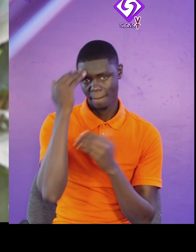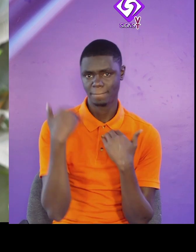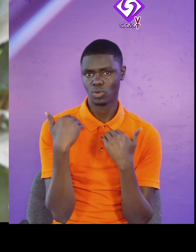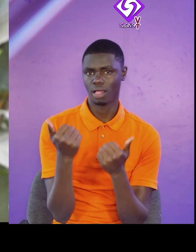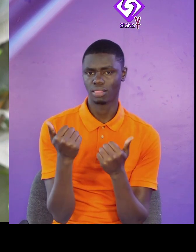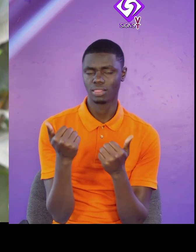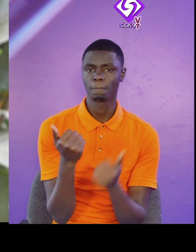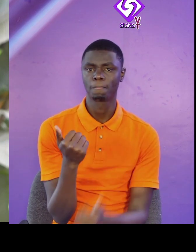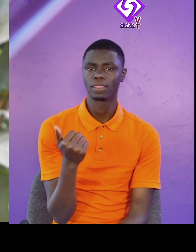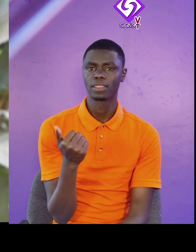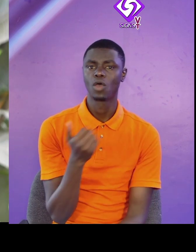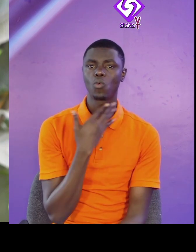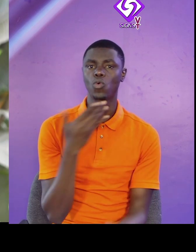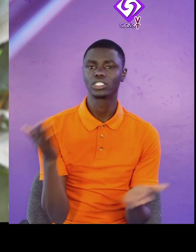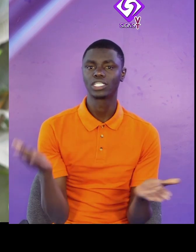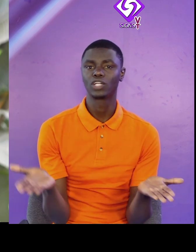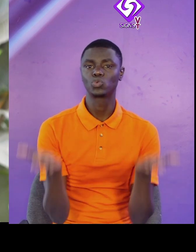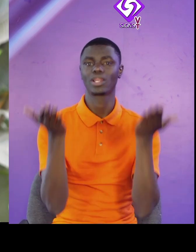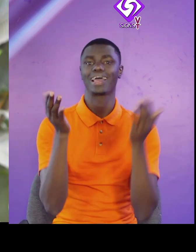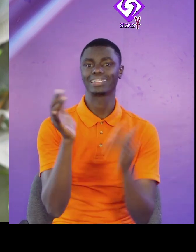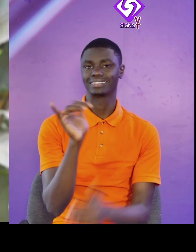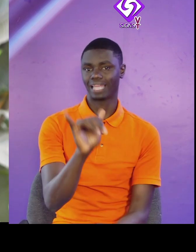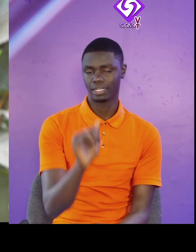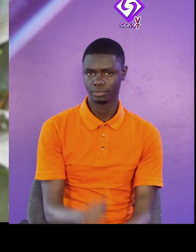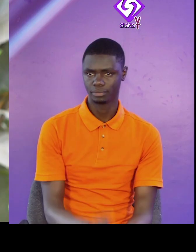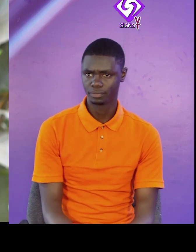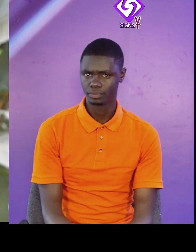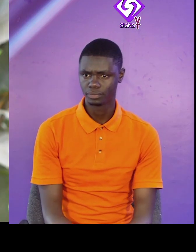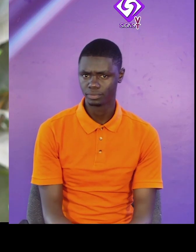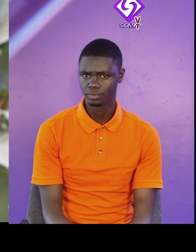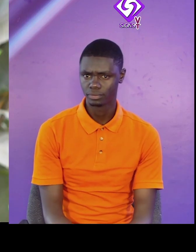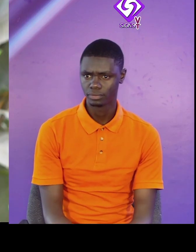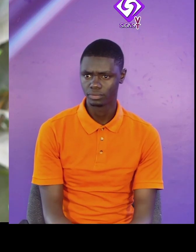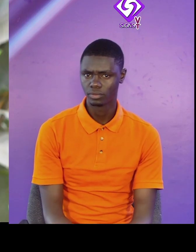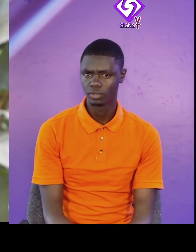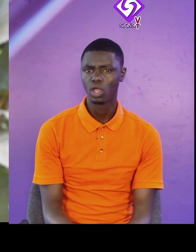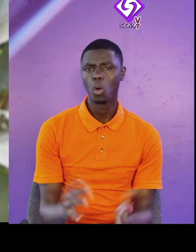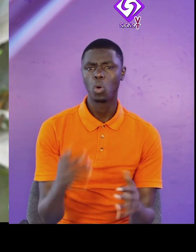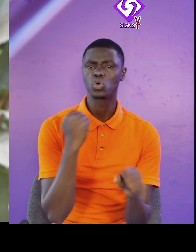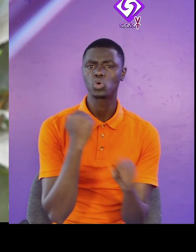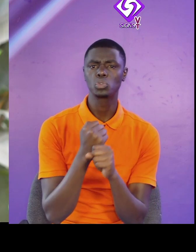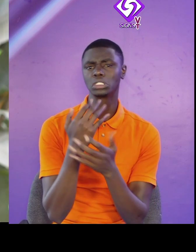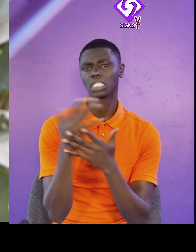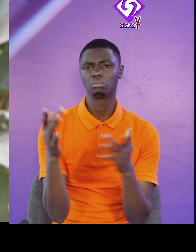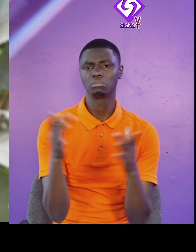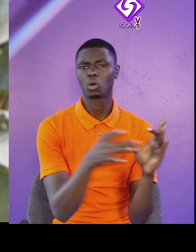want to just enhance that, or just do some collaborative